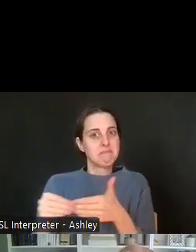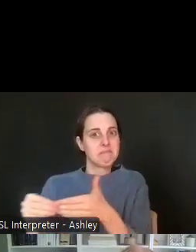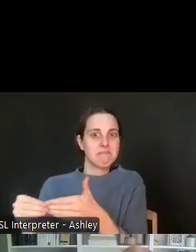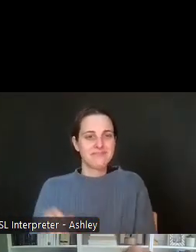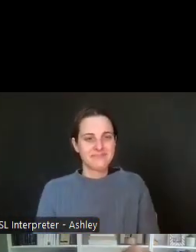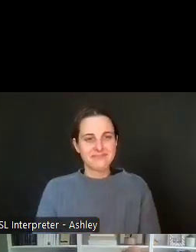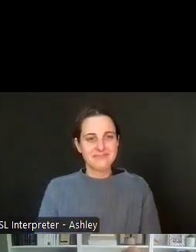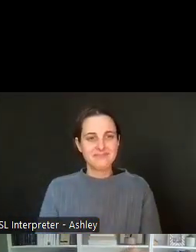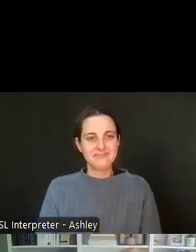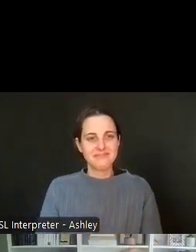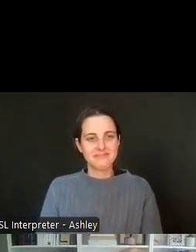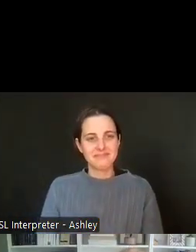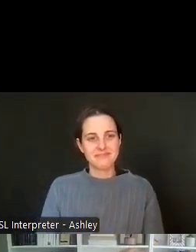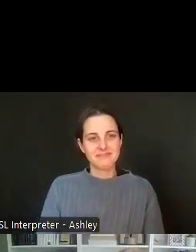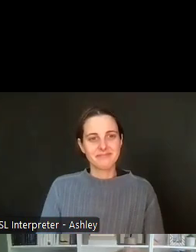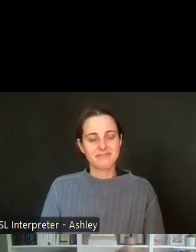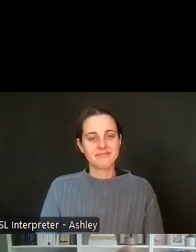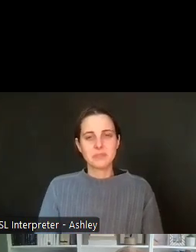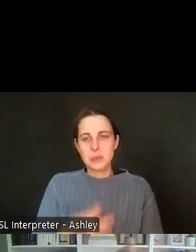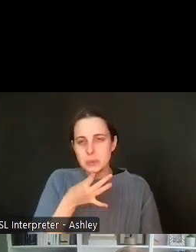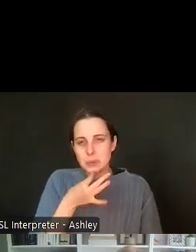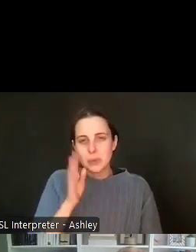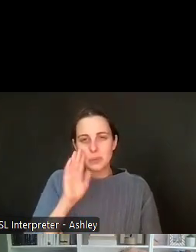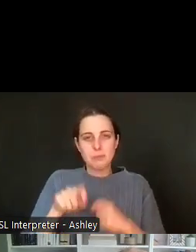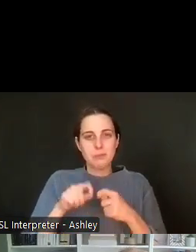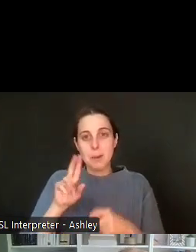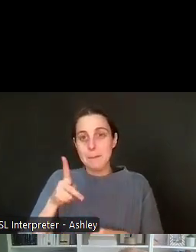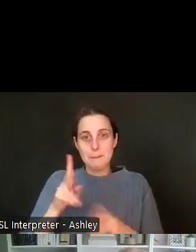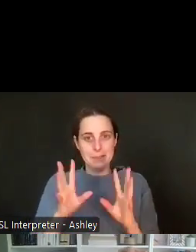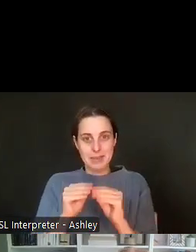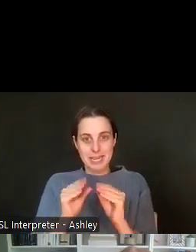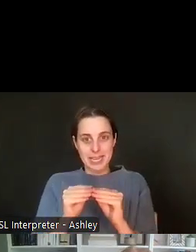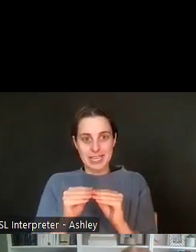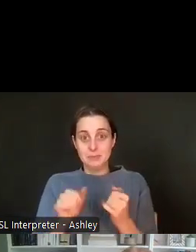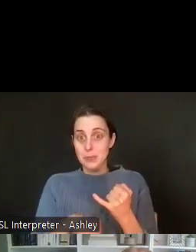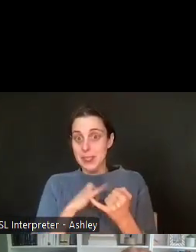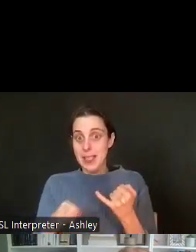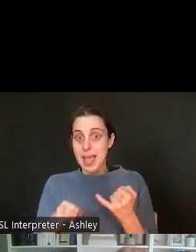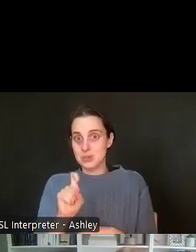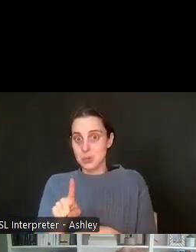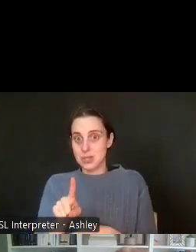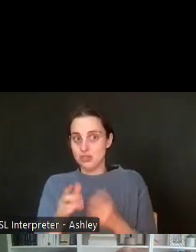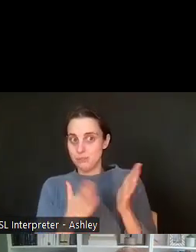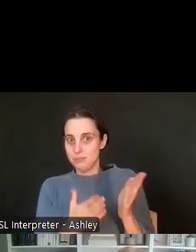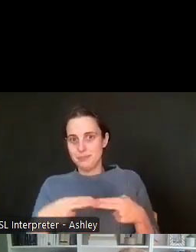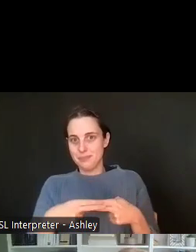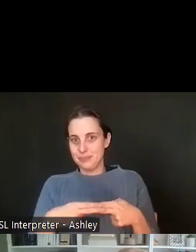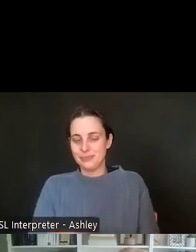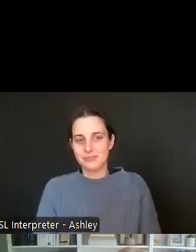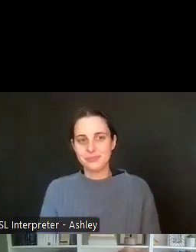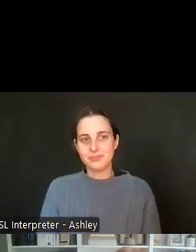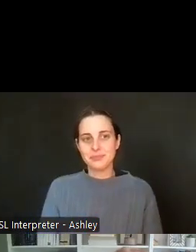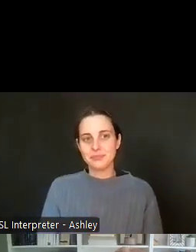just a few minutes from wrapping up, and so I wanted to leave you with this question. And it's, what is one